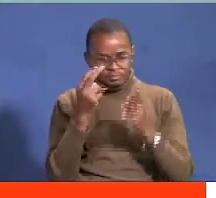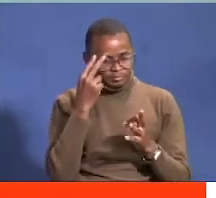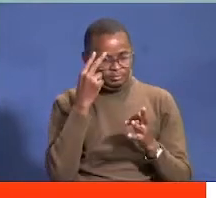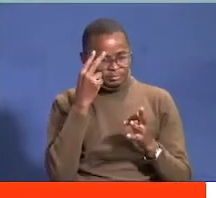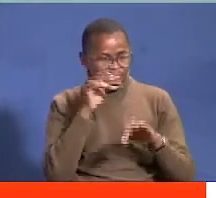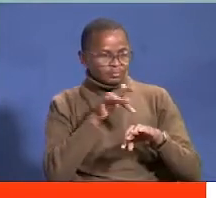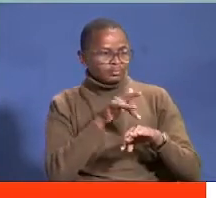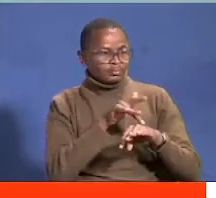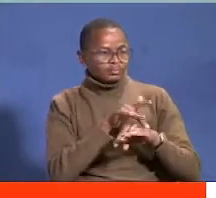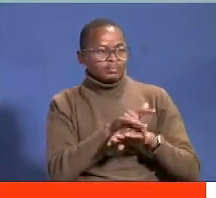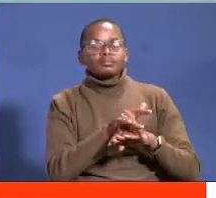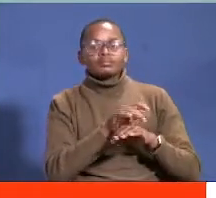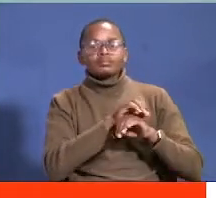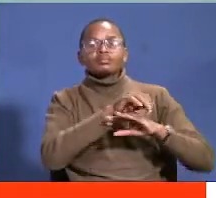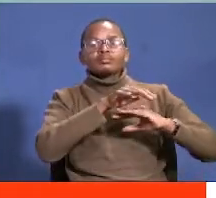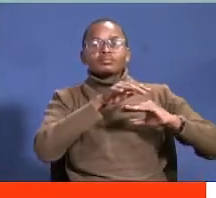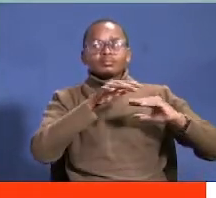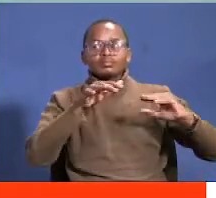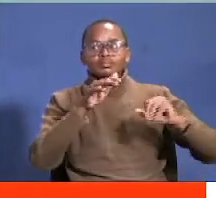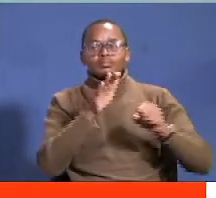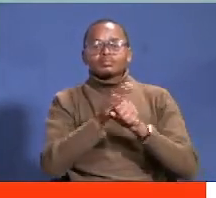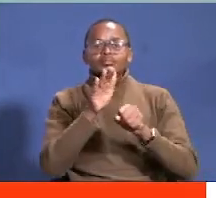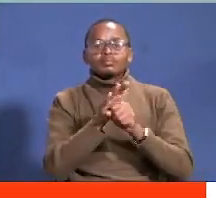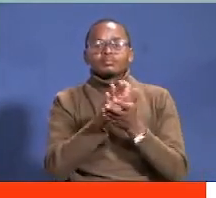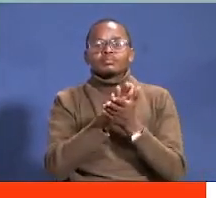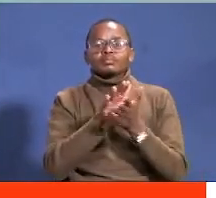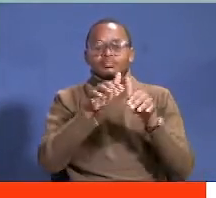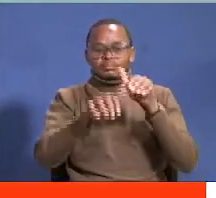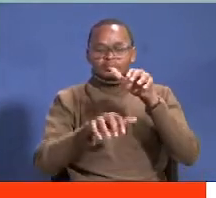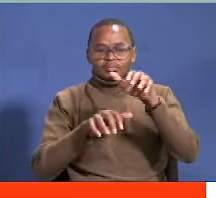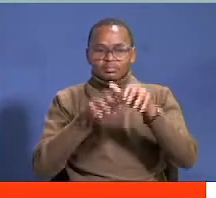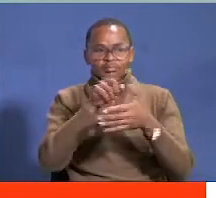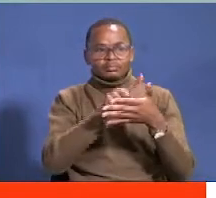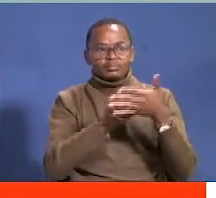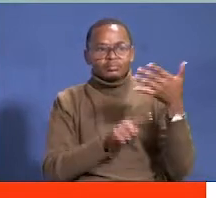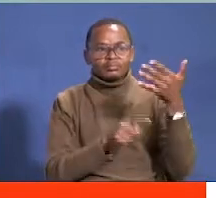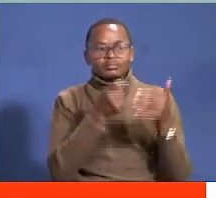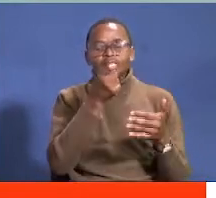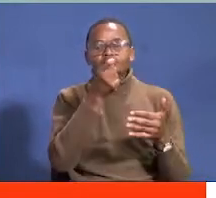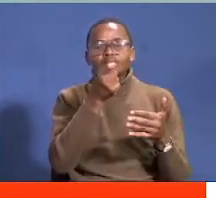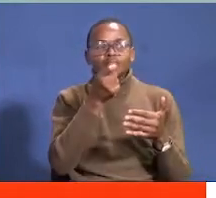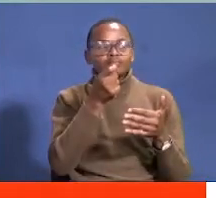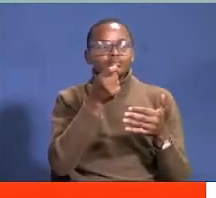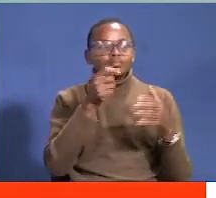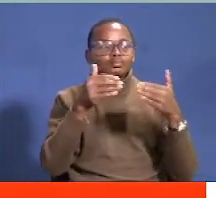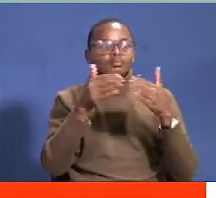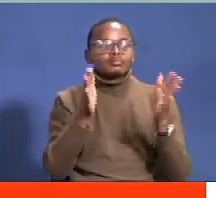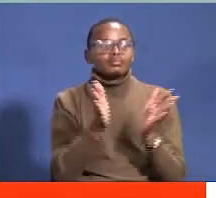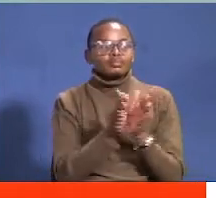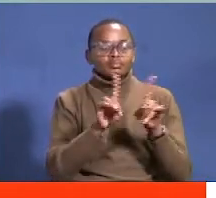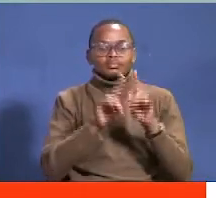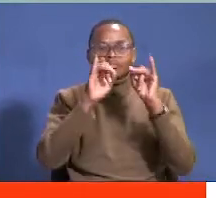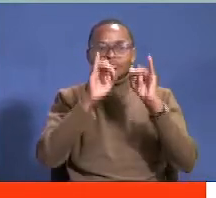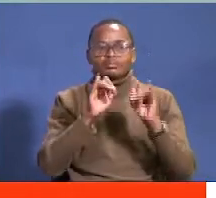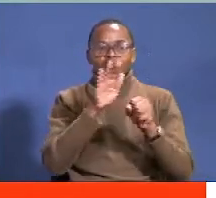these impacts will spread and worsen with more animal extinction, water shortages, and displaced communities. As at